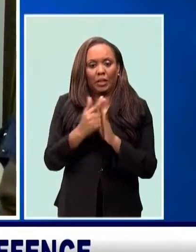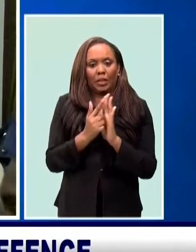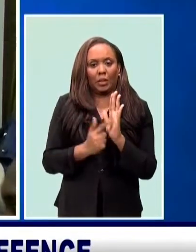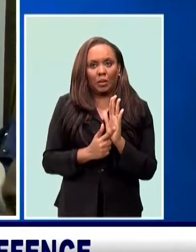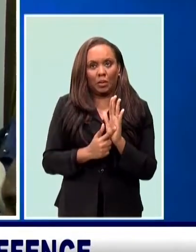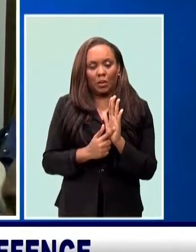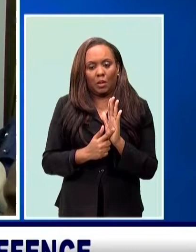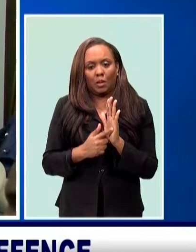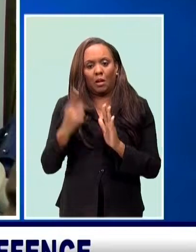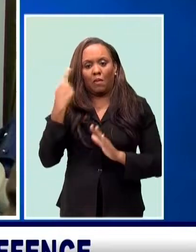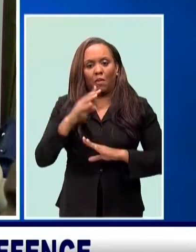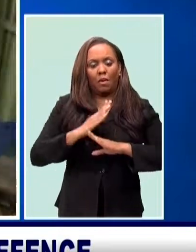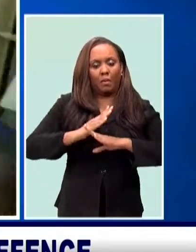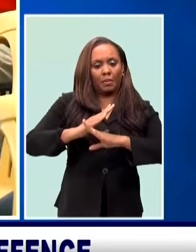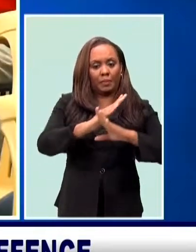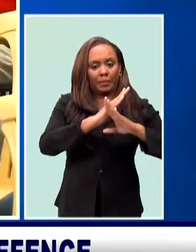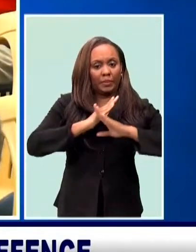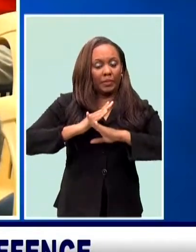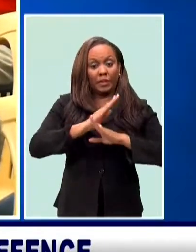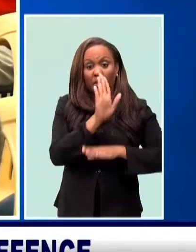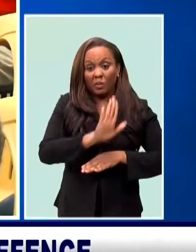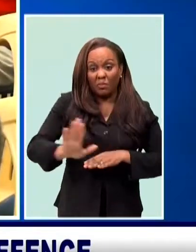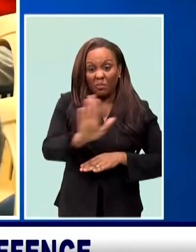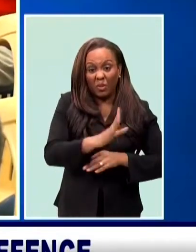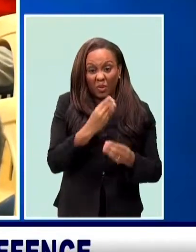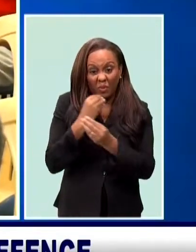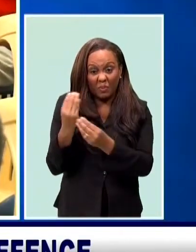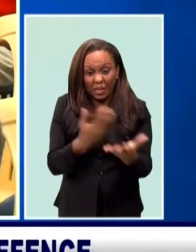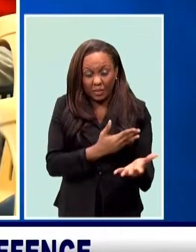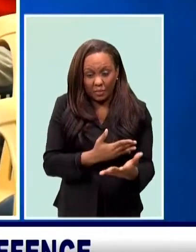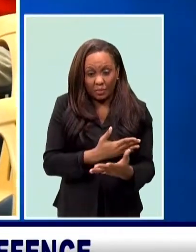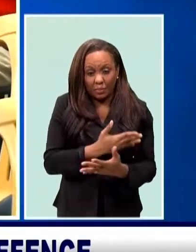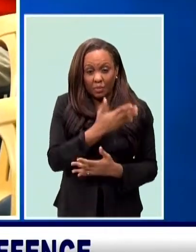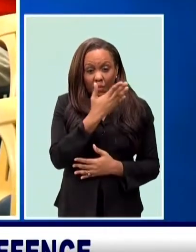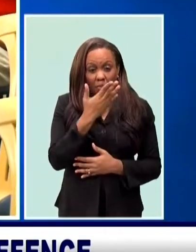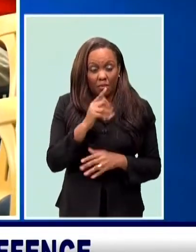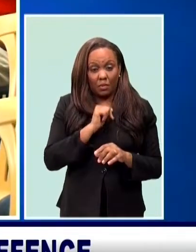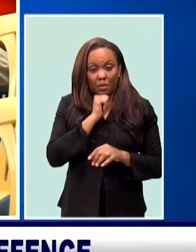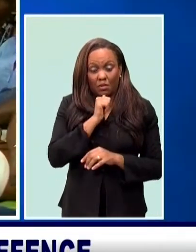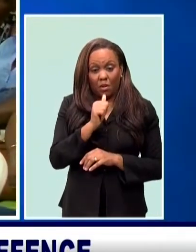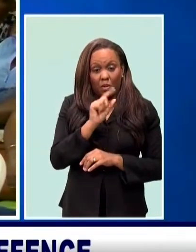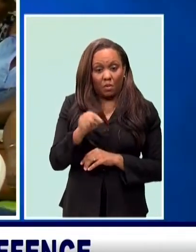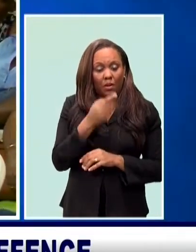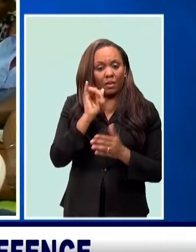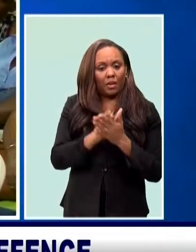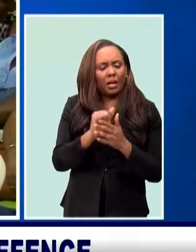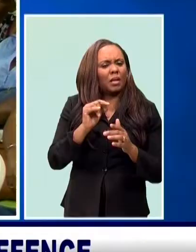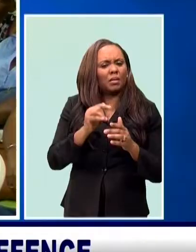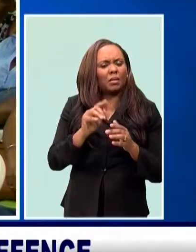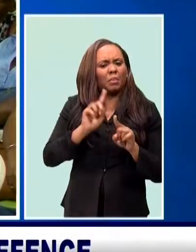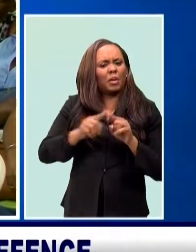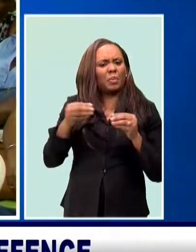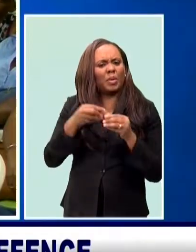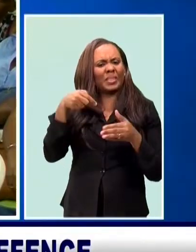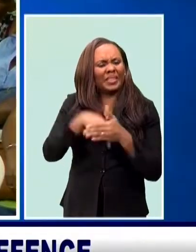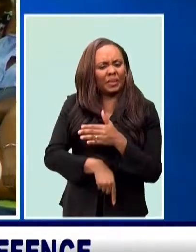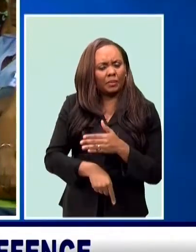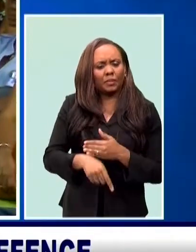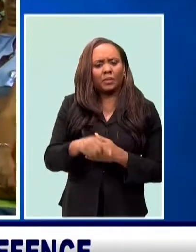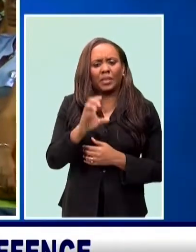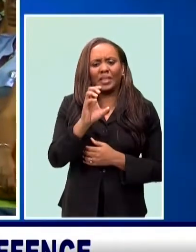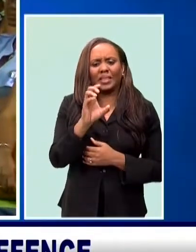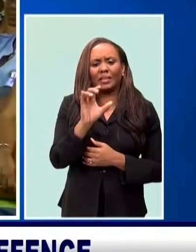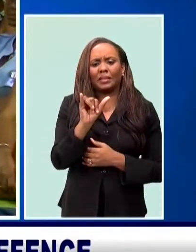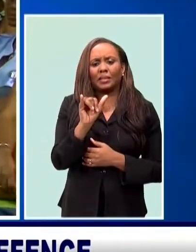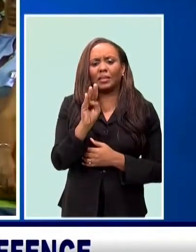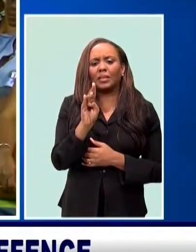certain things to protect your data as you would have specified. But cybersecurity goes at many different levels. That's